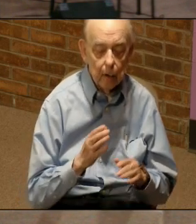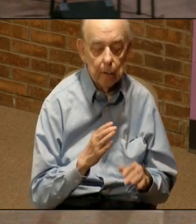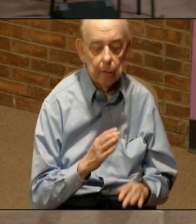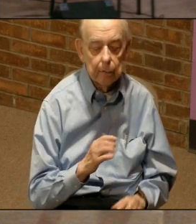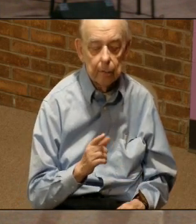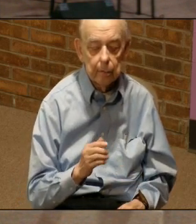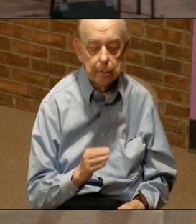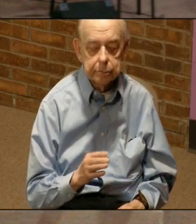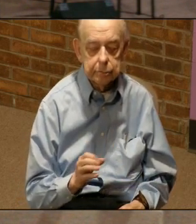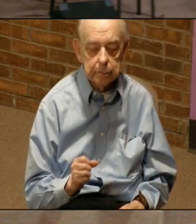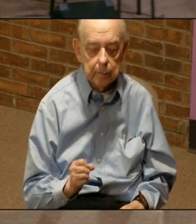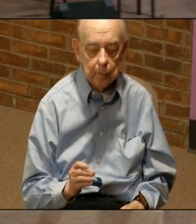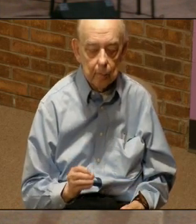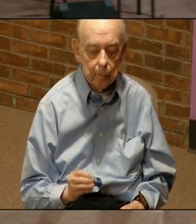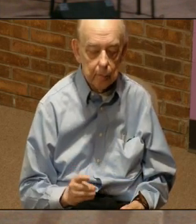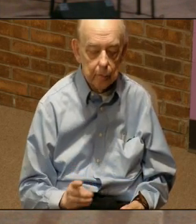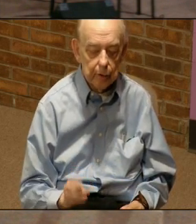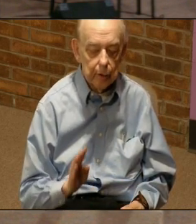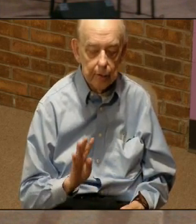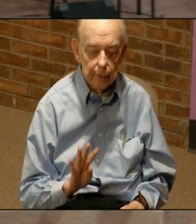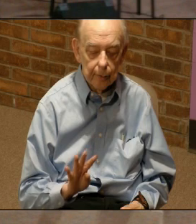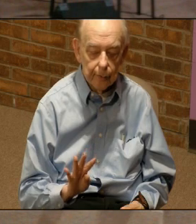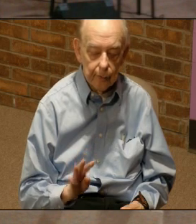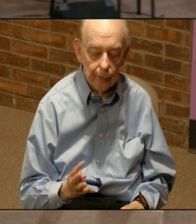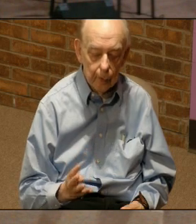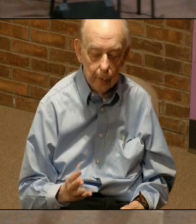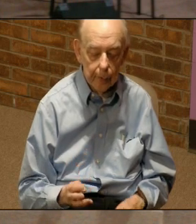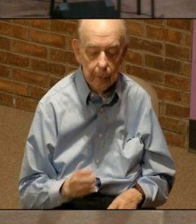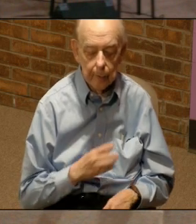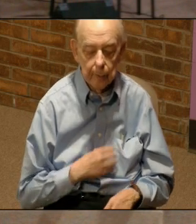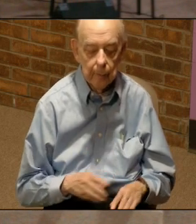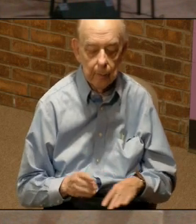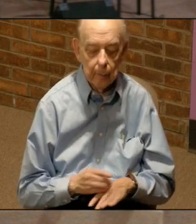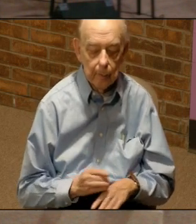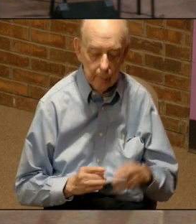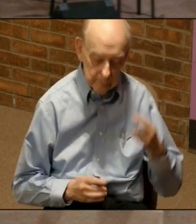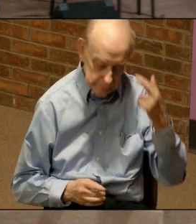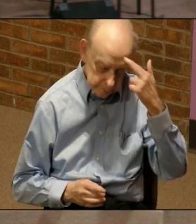clouds during the fourth kingdom, the Roman Empire.